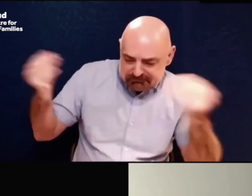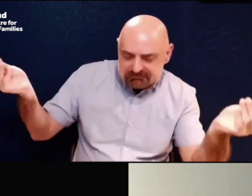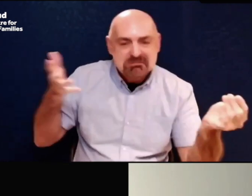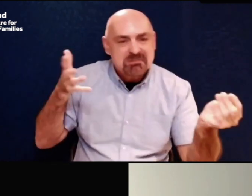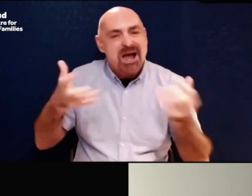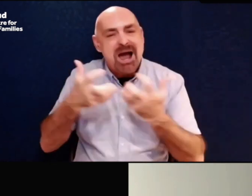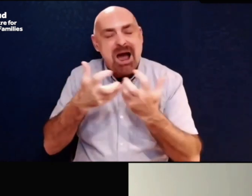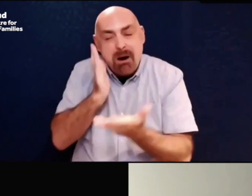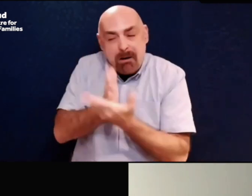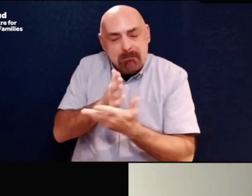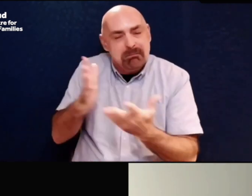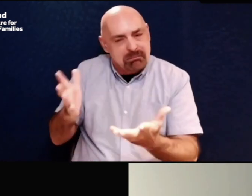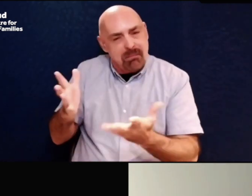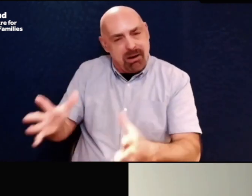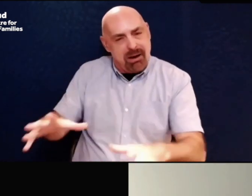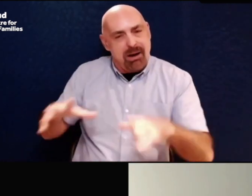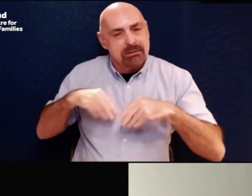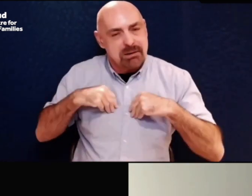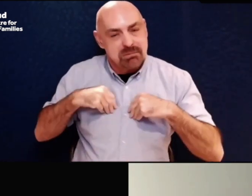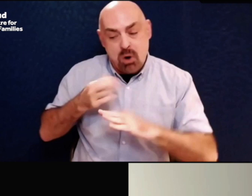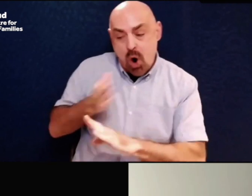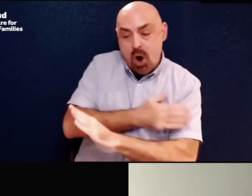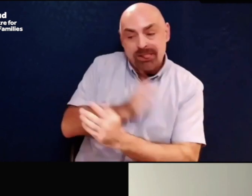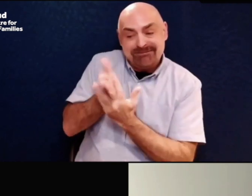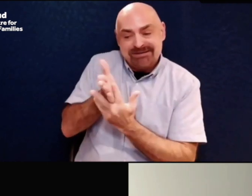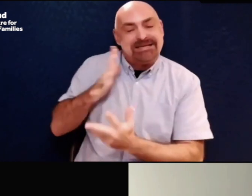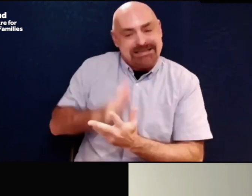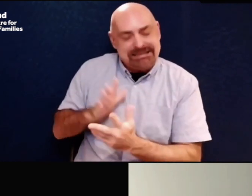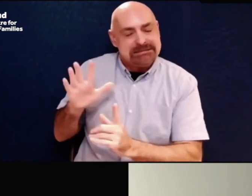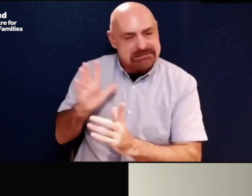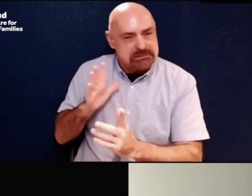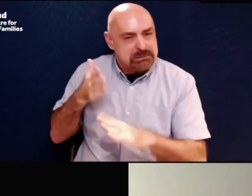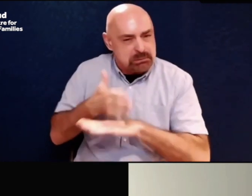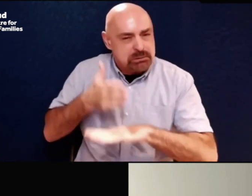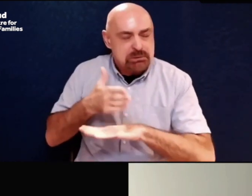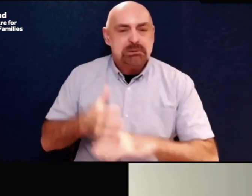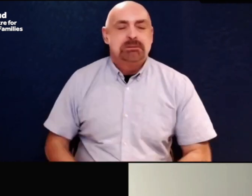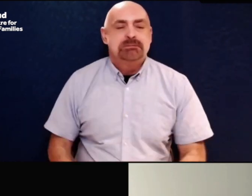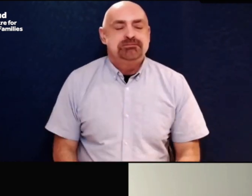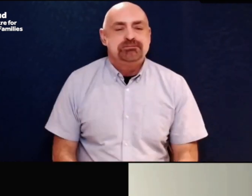to fully embrace the reality of early intervention and prevention.